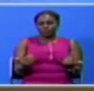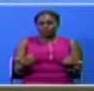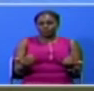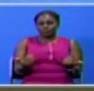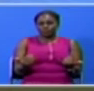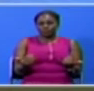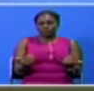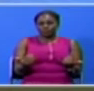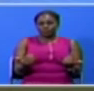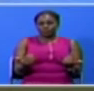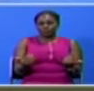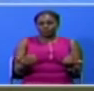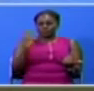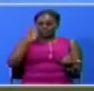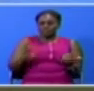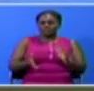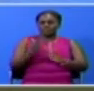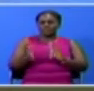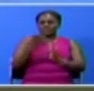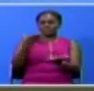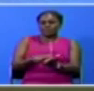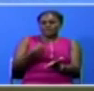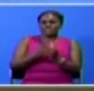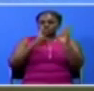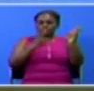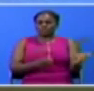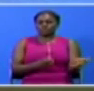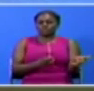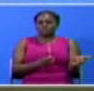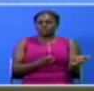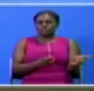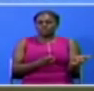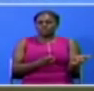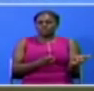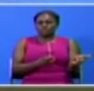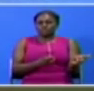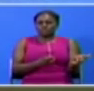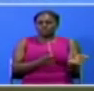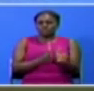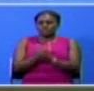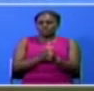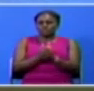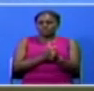Well, we want to now take a quick look at the financial report, and we should be seeing some interesting